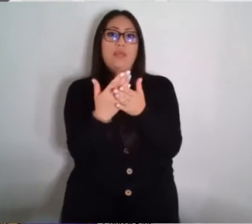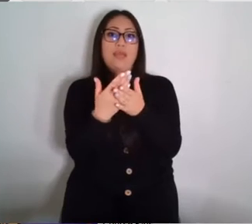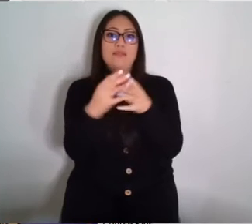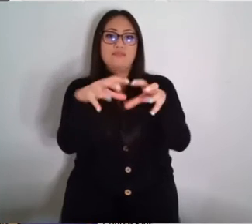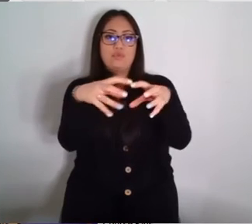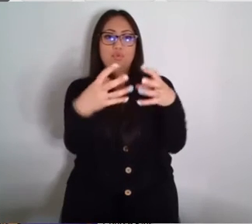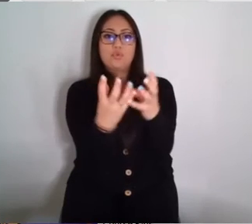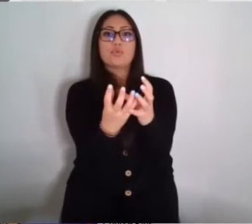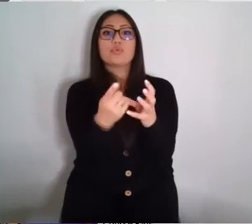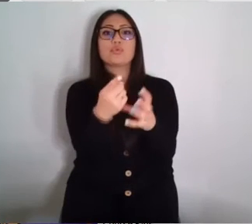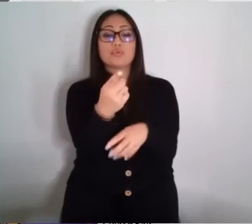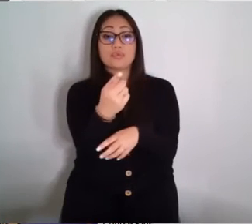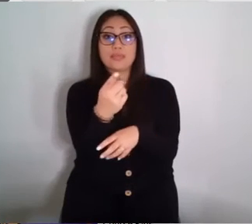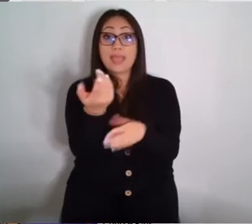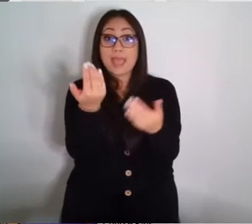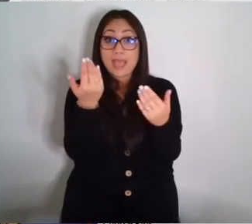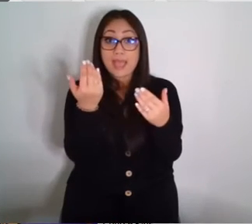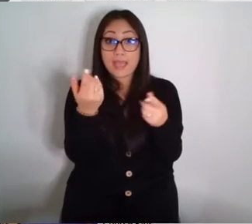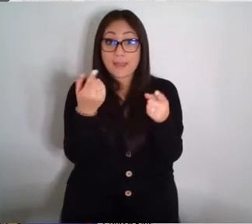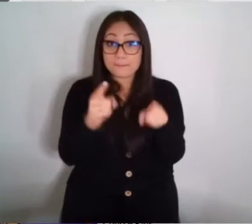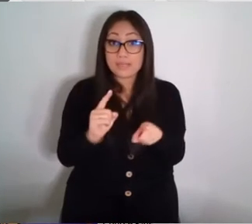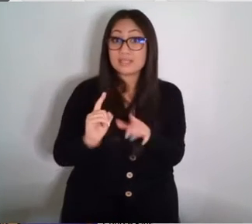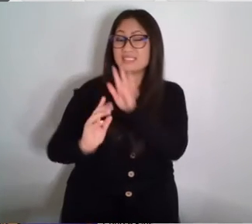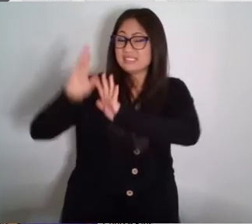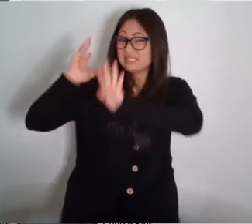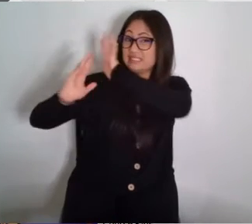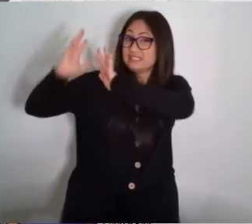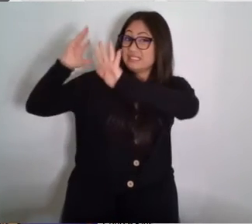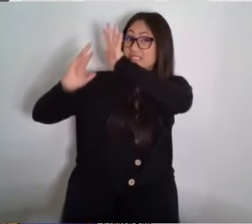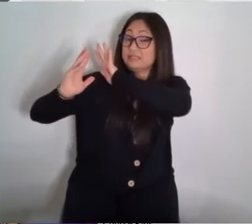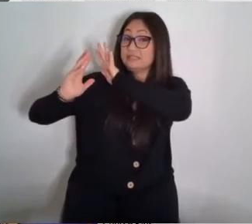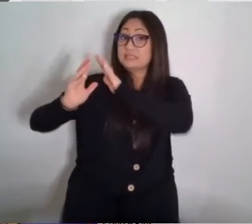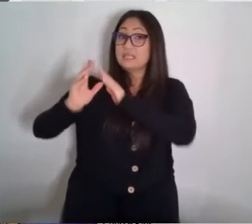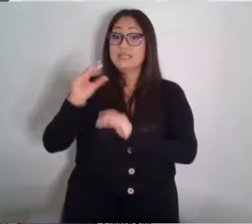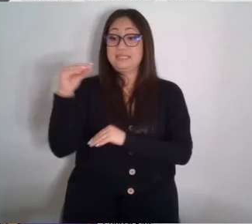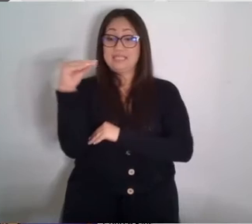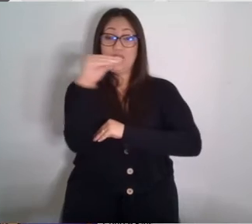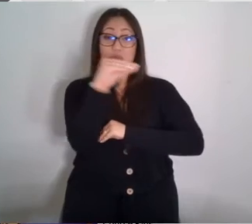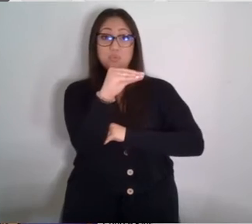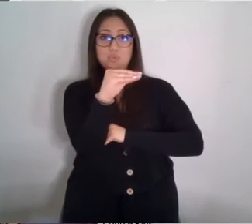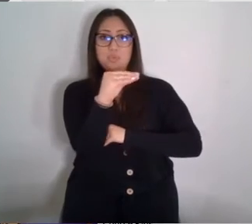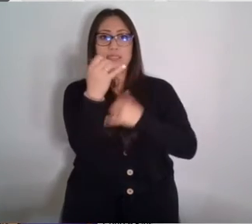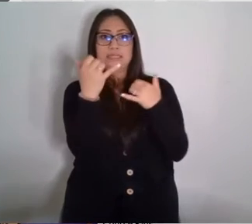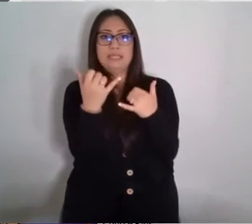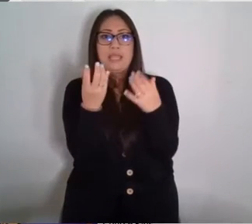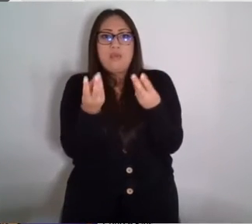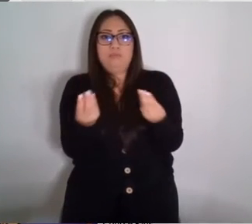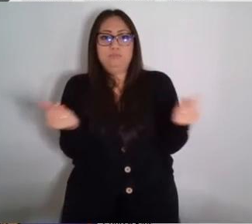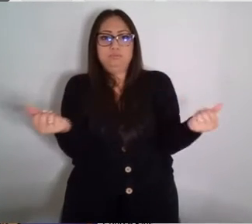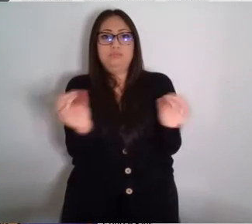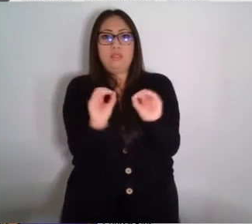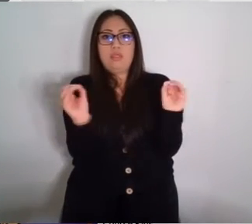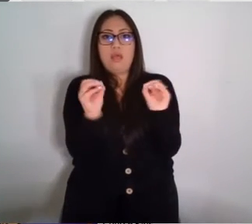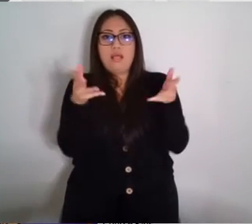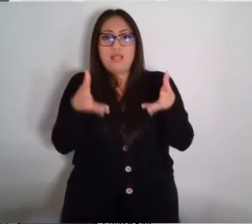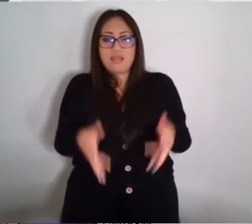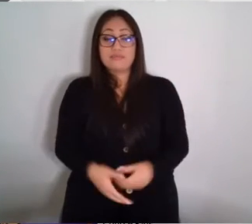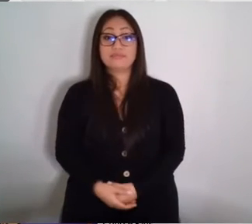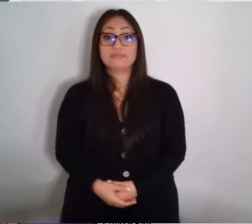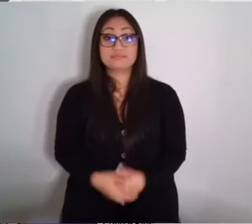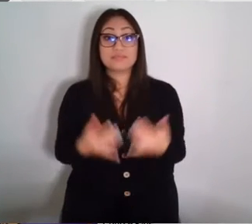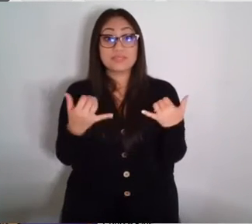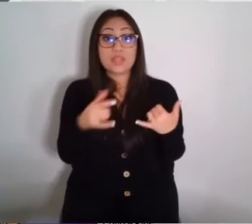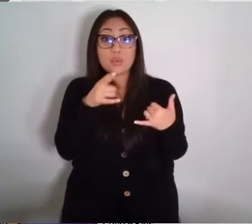years ago led to the extinction of the dinosaurs. But don't worry, most flying space rocks stay where they are, in space. Now who wants to go in the backyard and